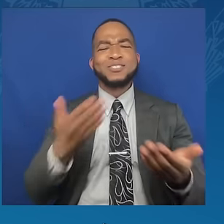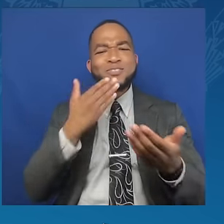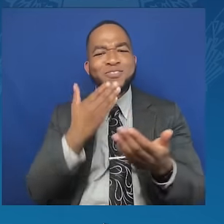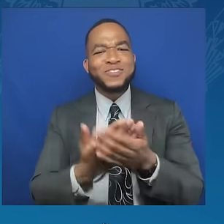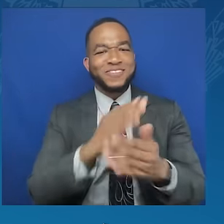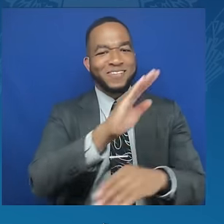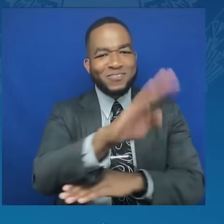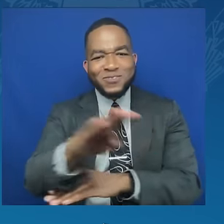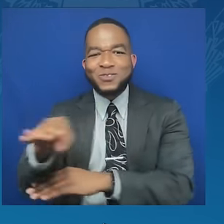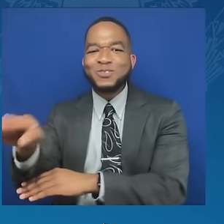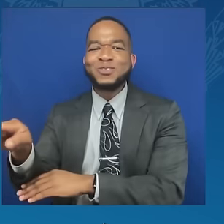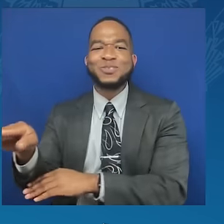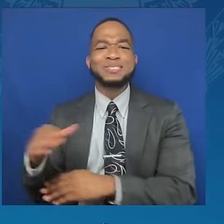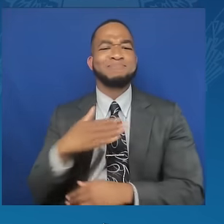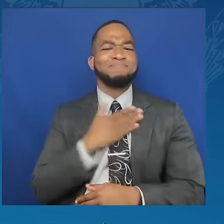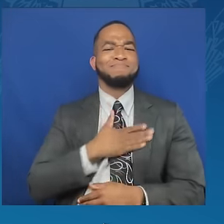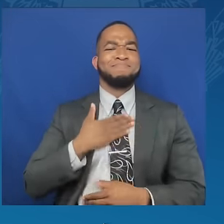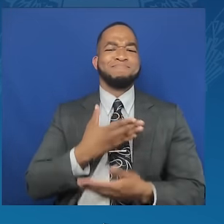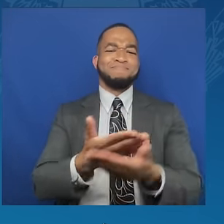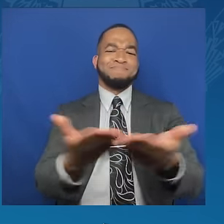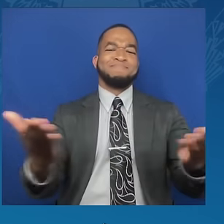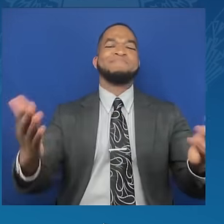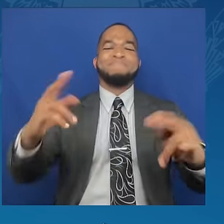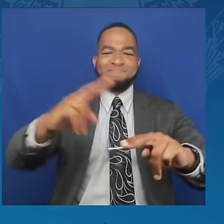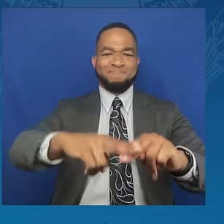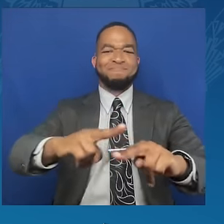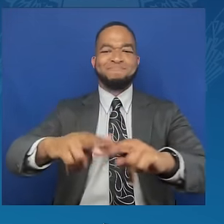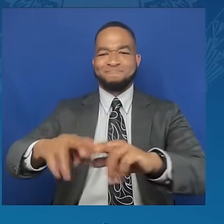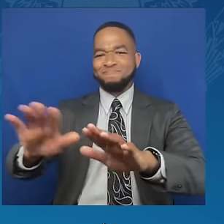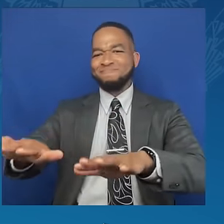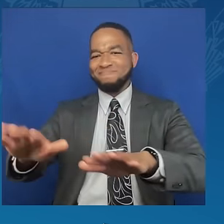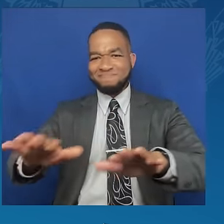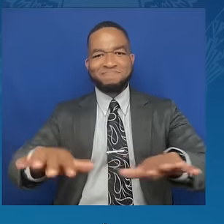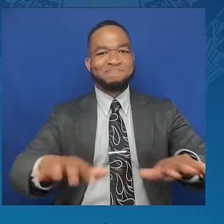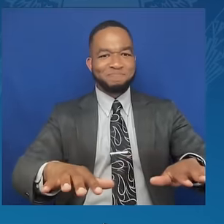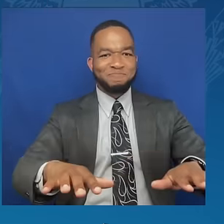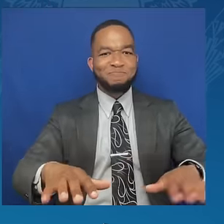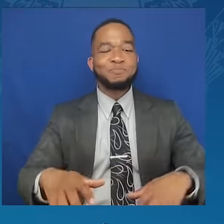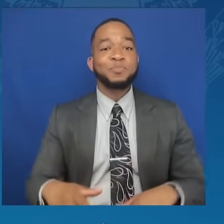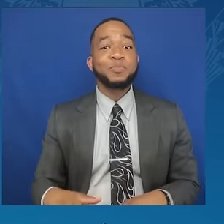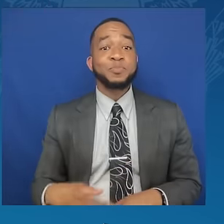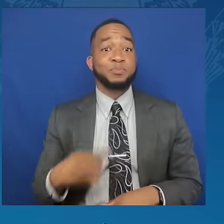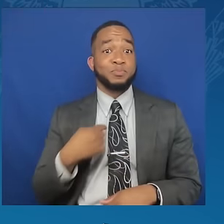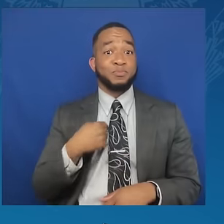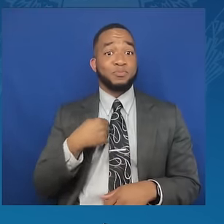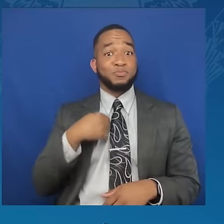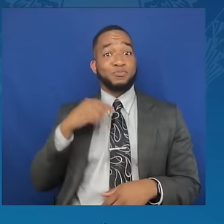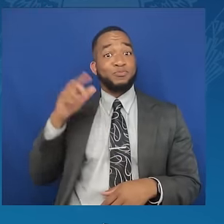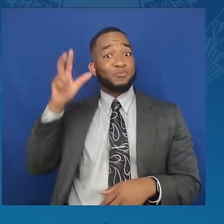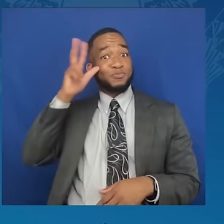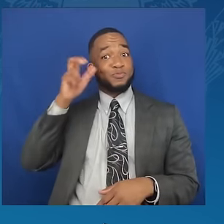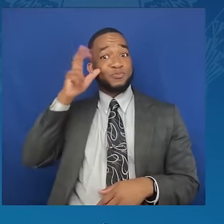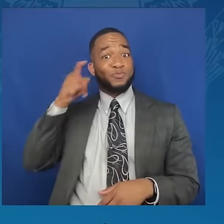seat. I'll tell you, when I listen to Ozalie, I know the future of our country is bright.